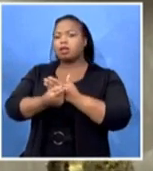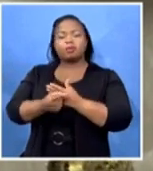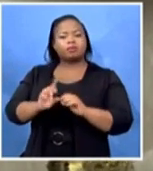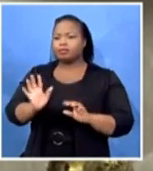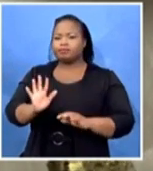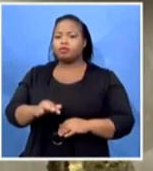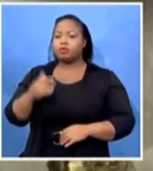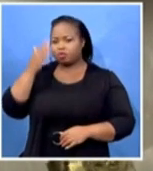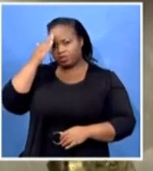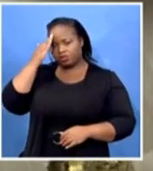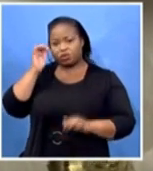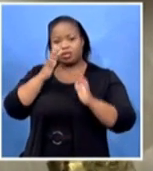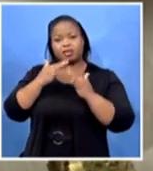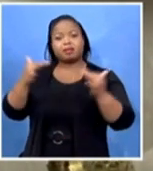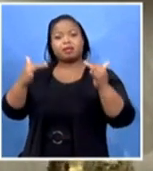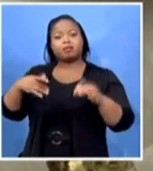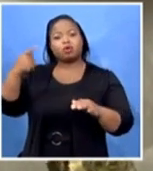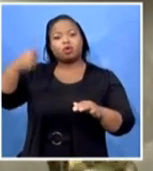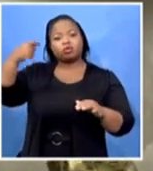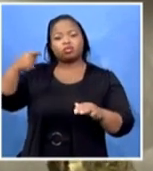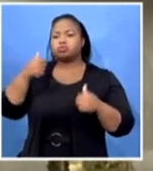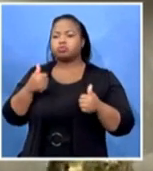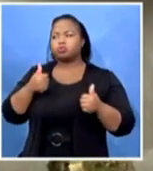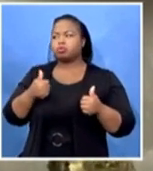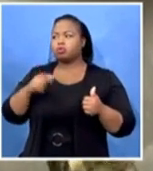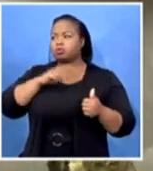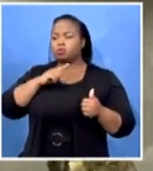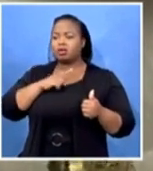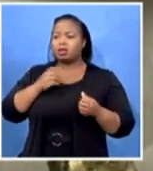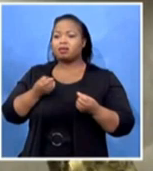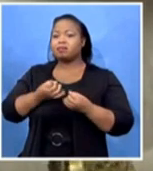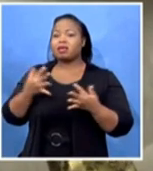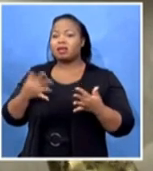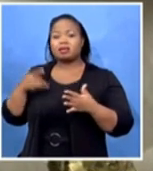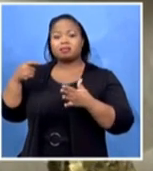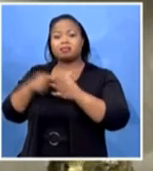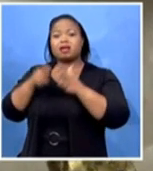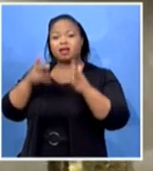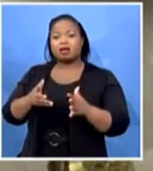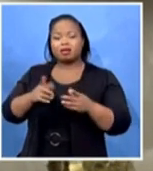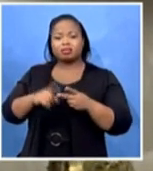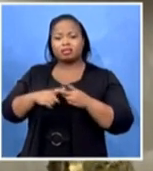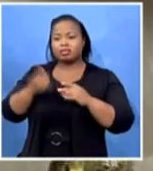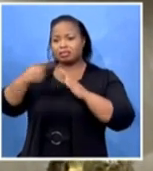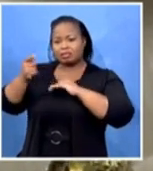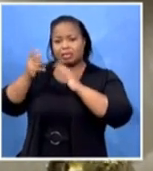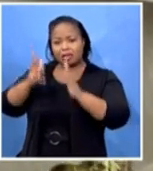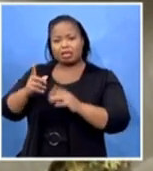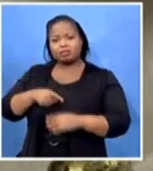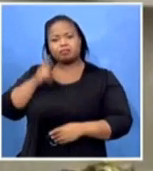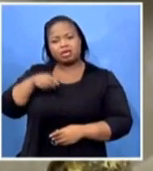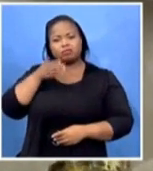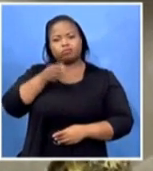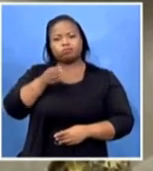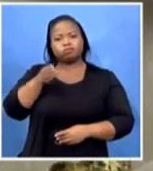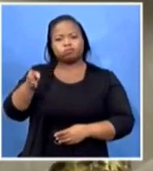having as many buyers as possible and as many sellers as possible. Under the current environment, you can't